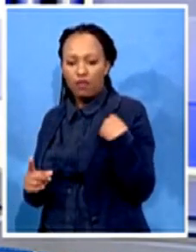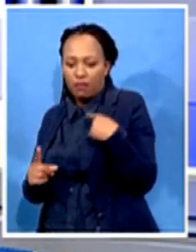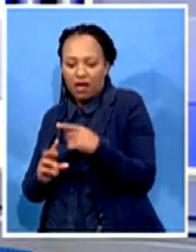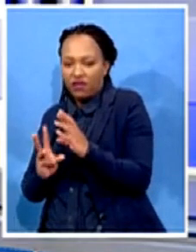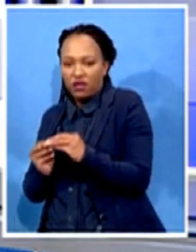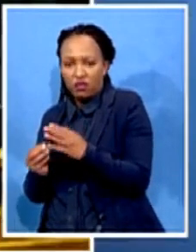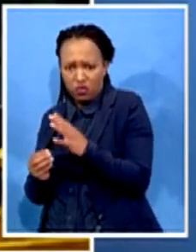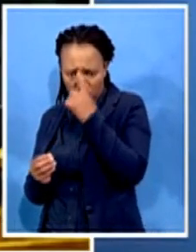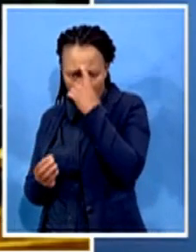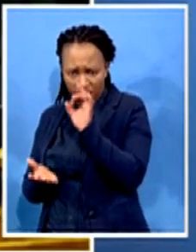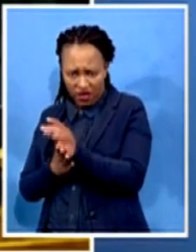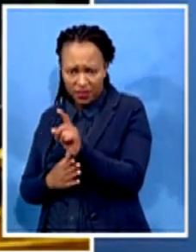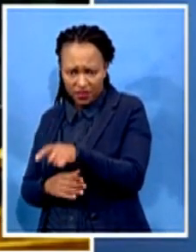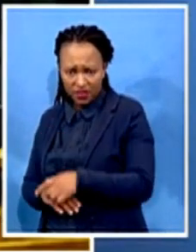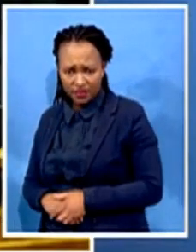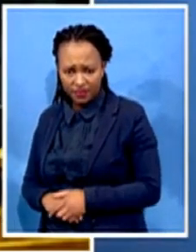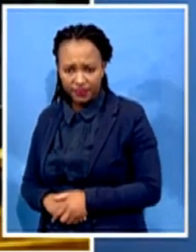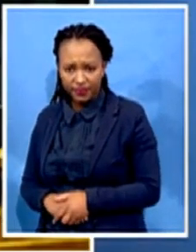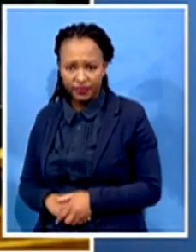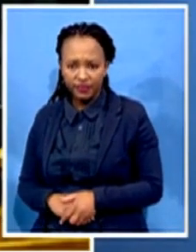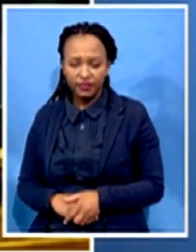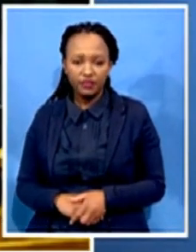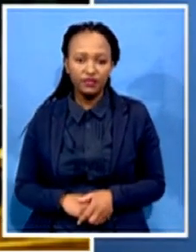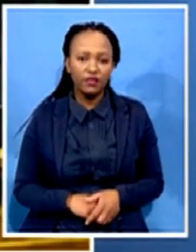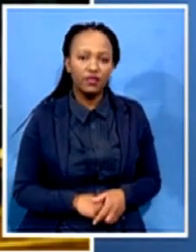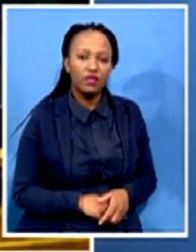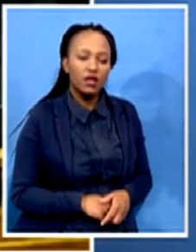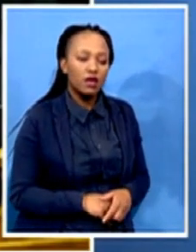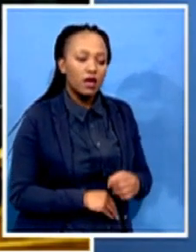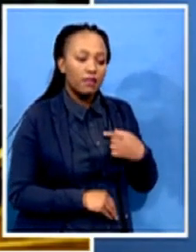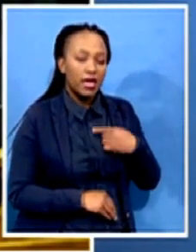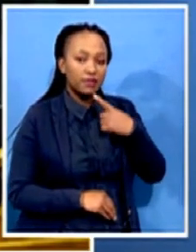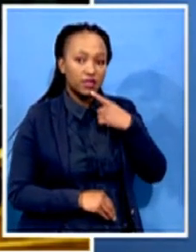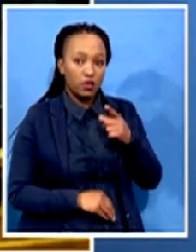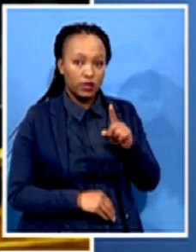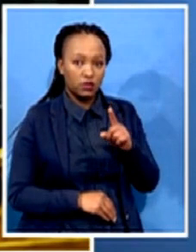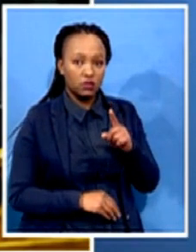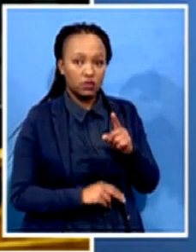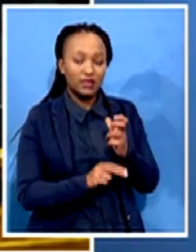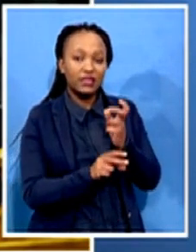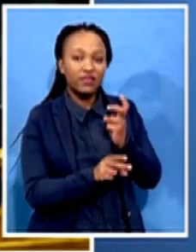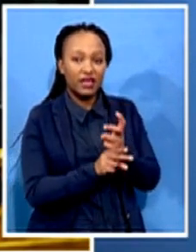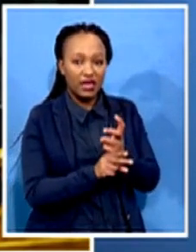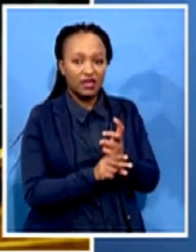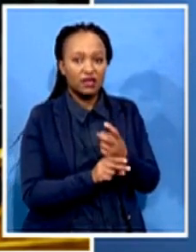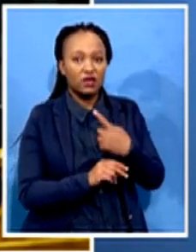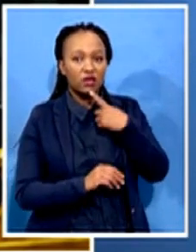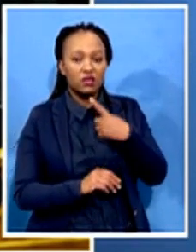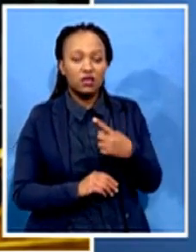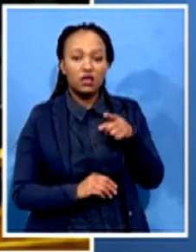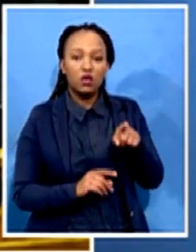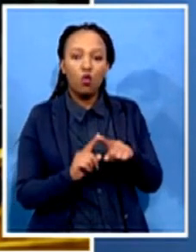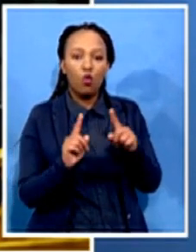Well, I'm saying it's difficult to gauge the extent of the credibility of this sanction in the absence of us knowing what's